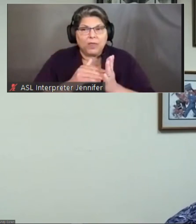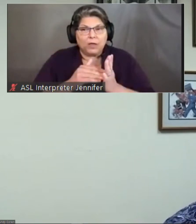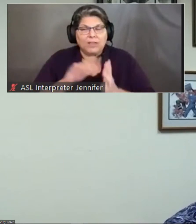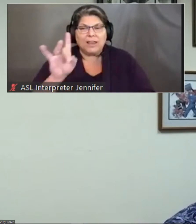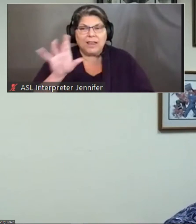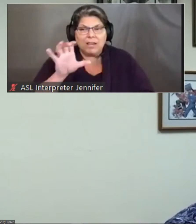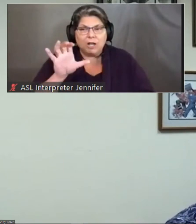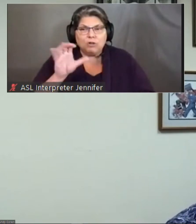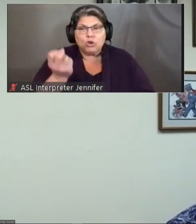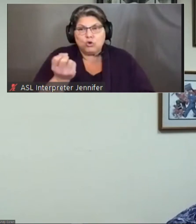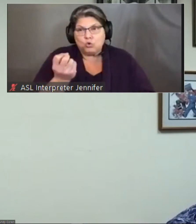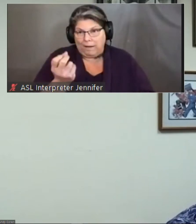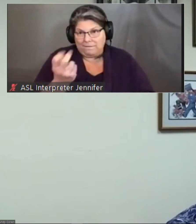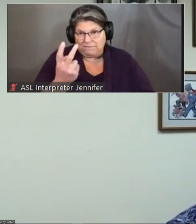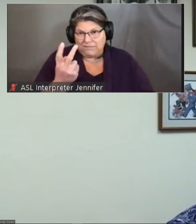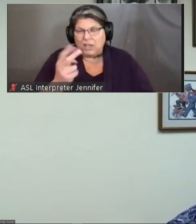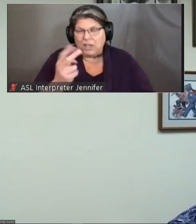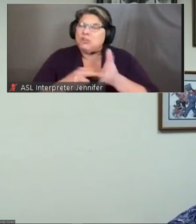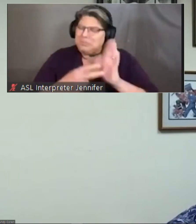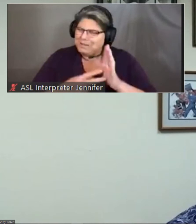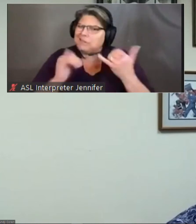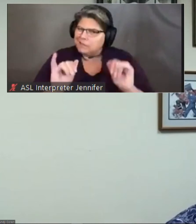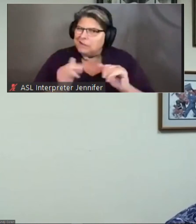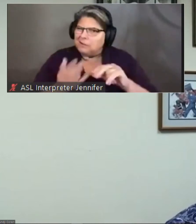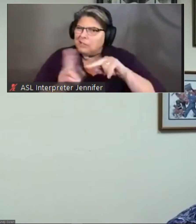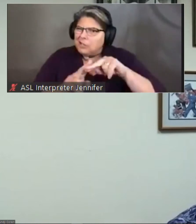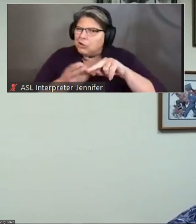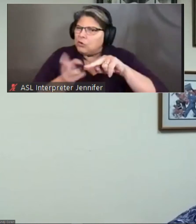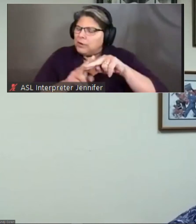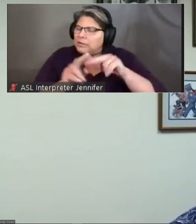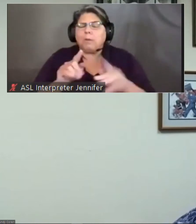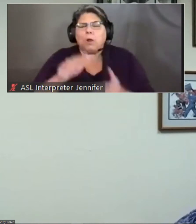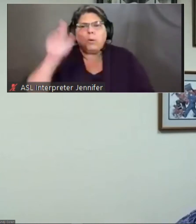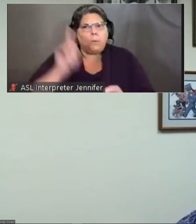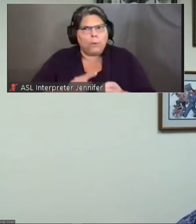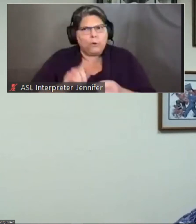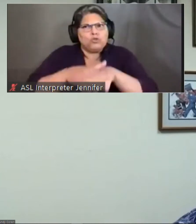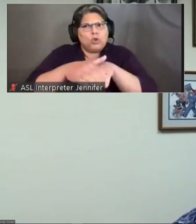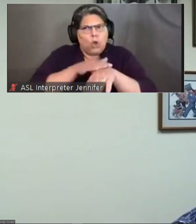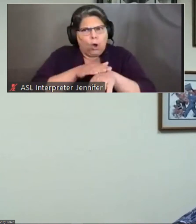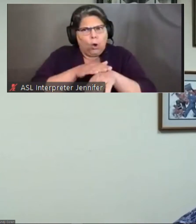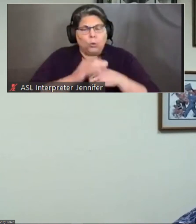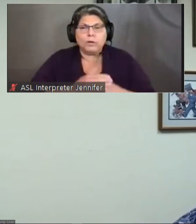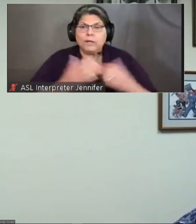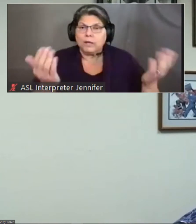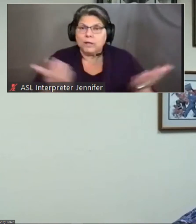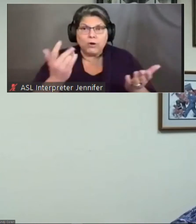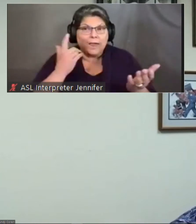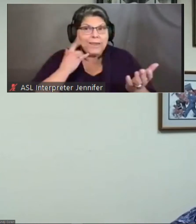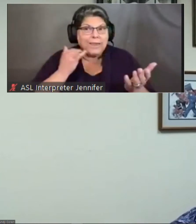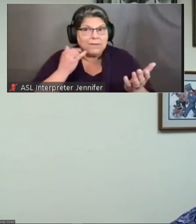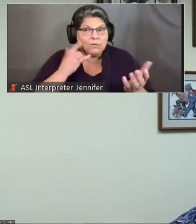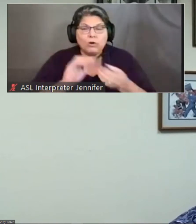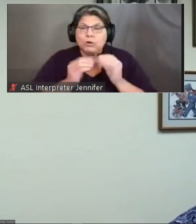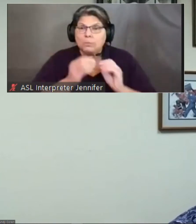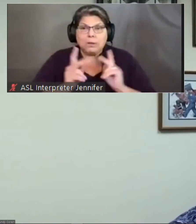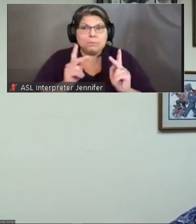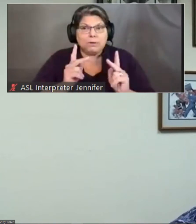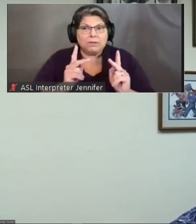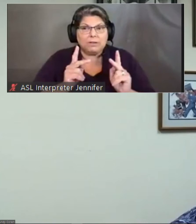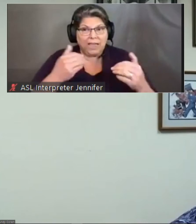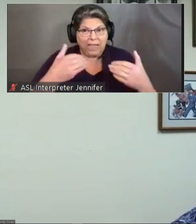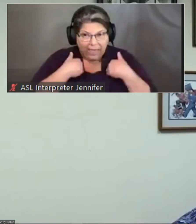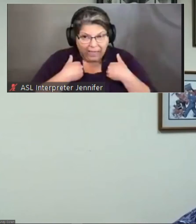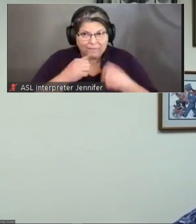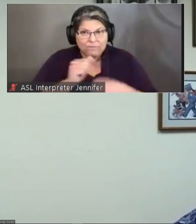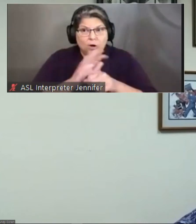551,812. They're increasing, but much more slowly. In California, the cases now number